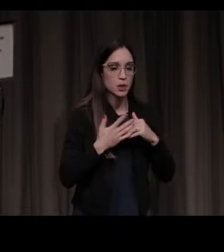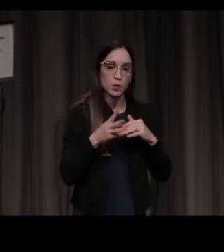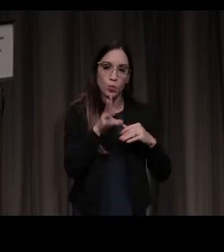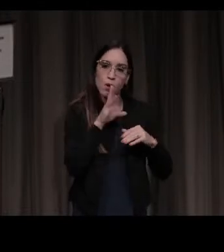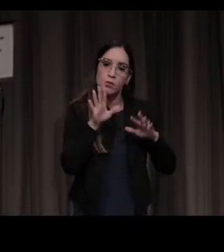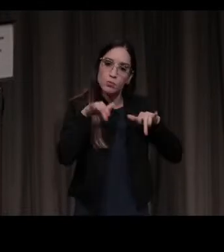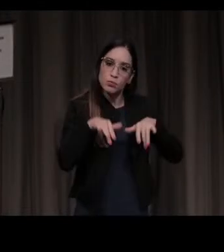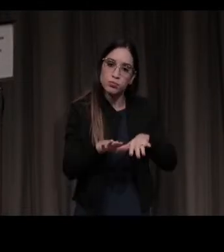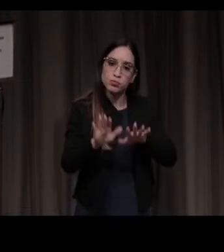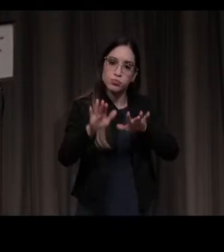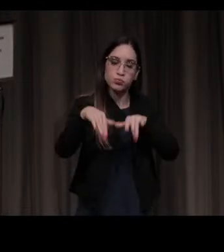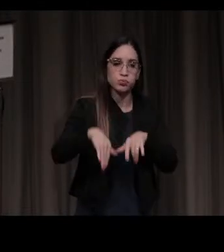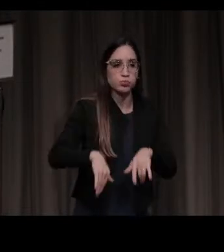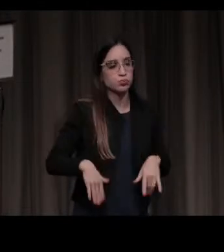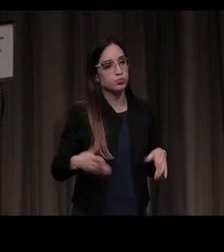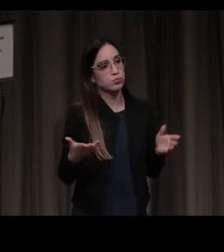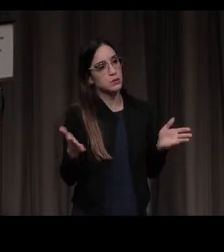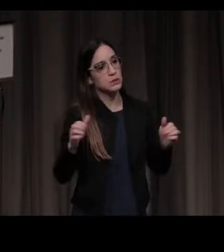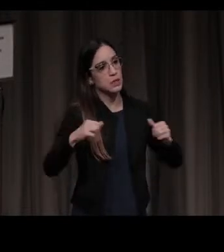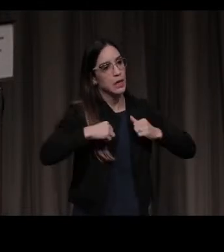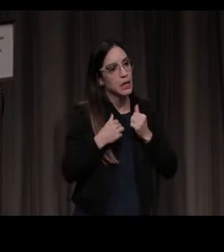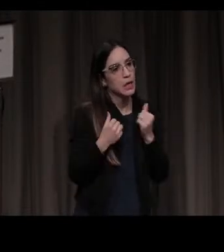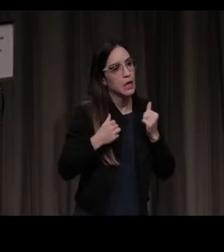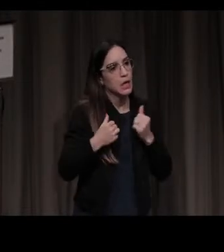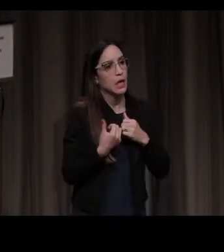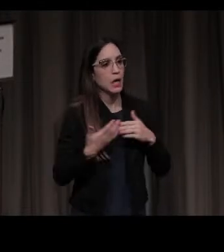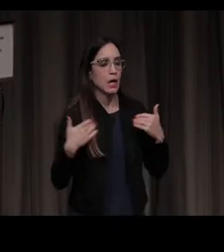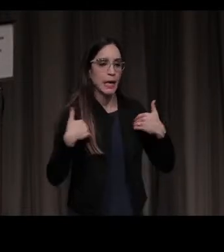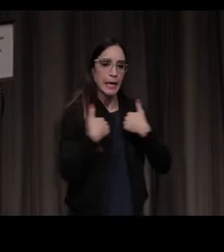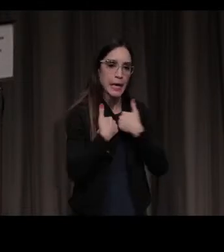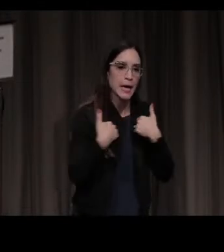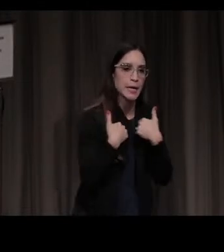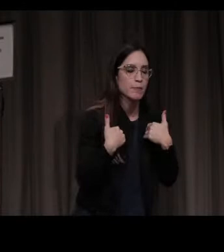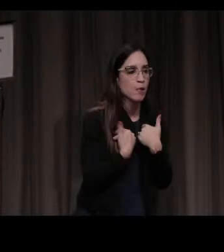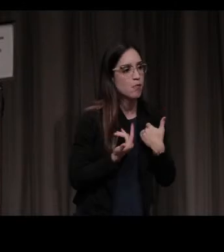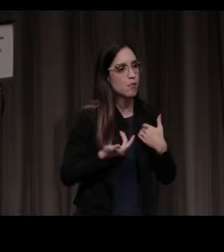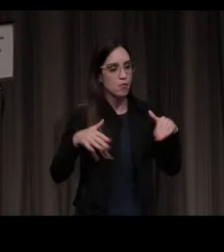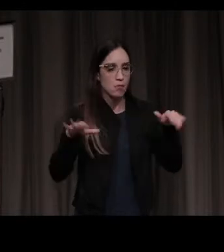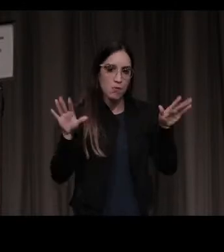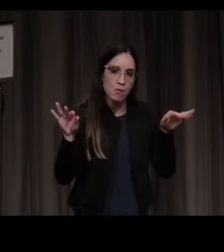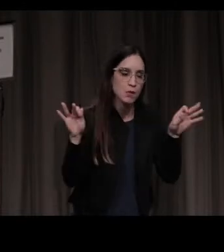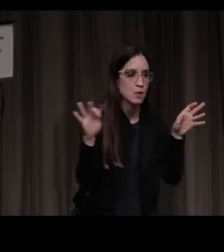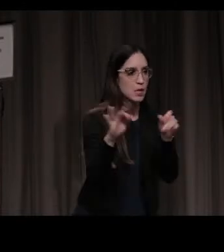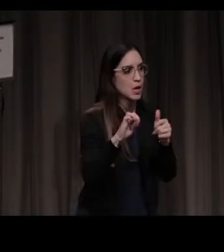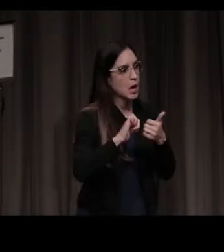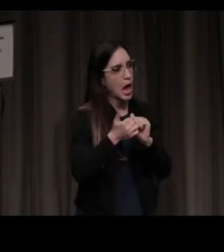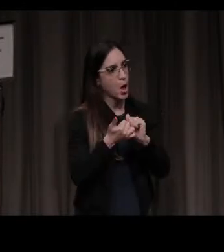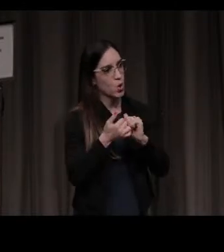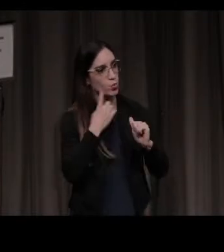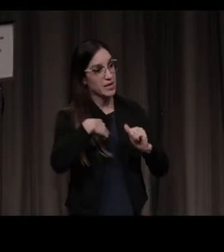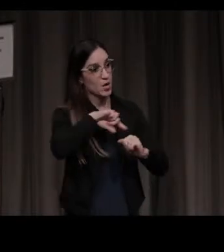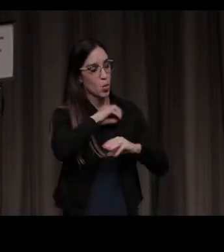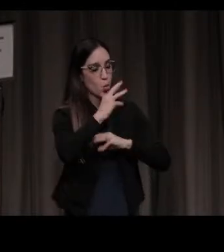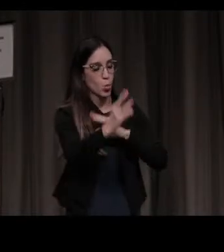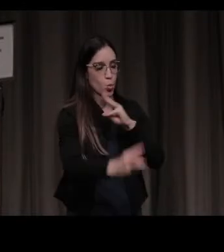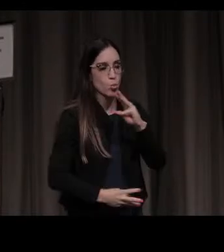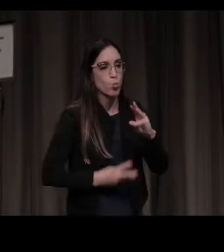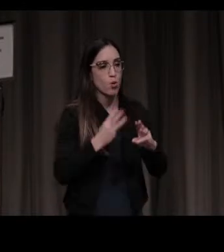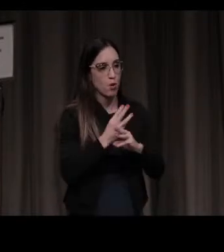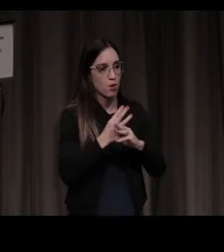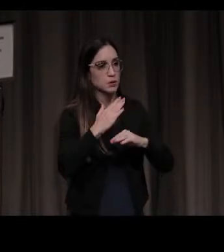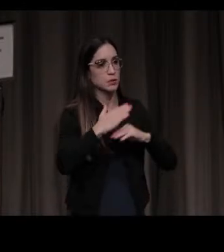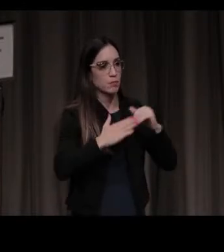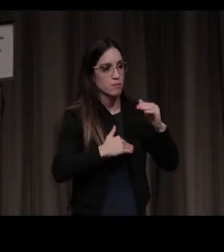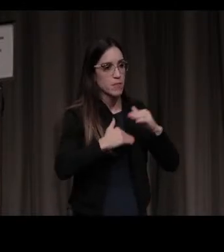back? What can we do to get the mammals and the other species back? So like sometimes we're world building, sometimes we're